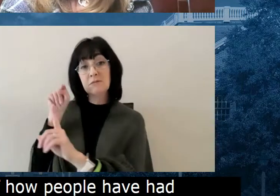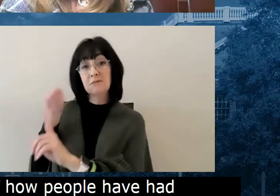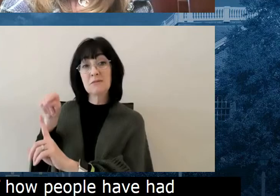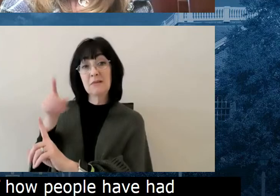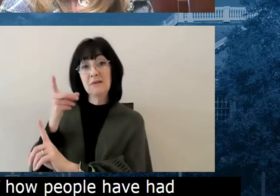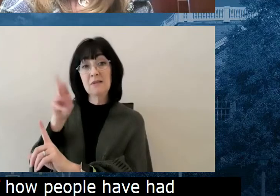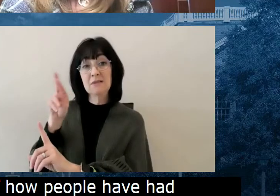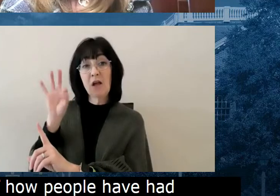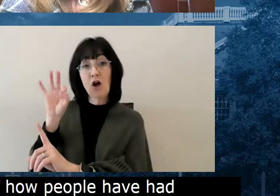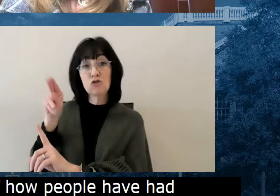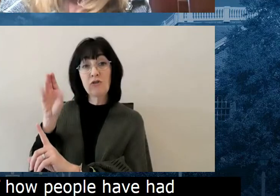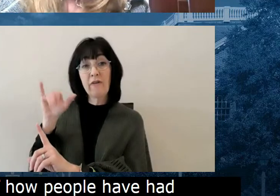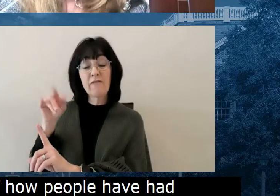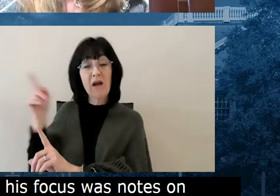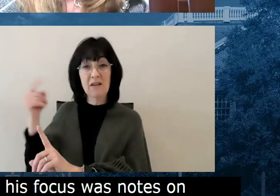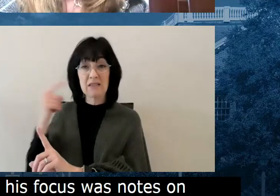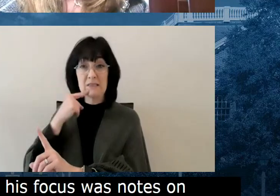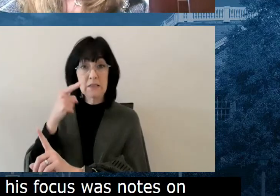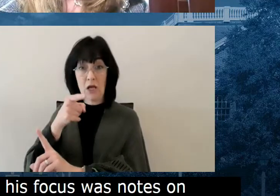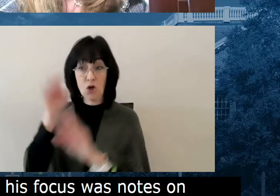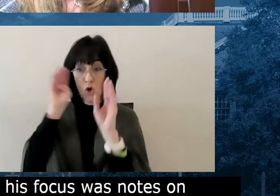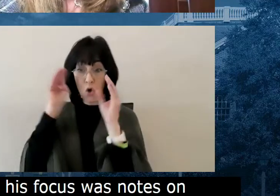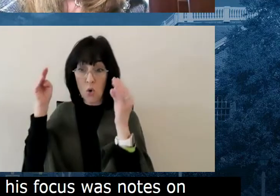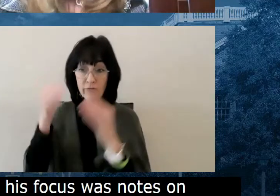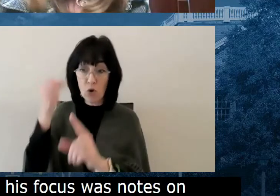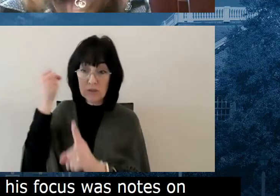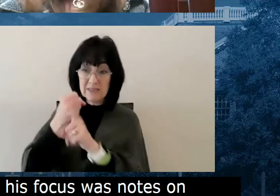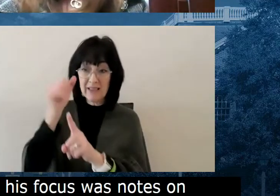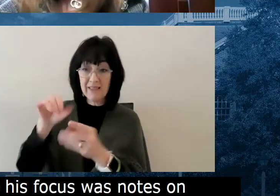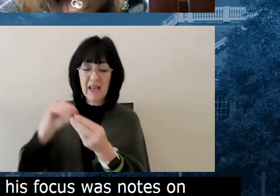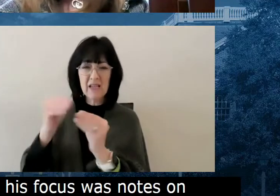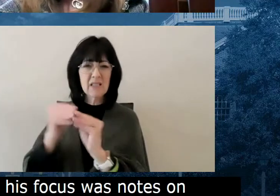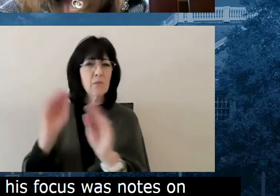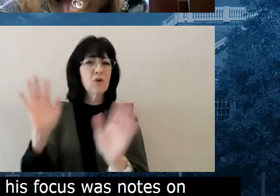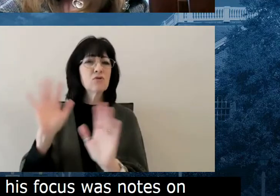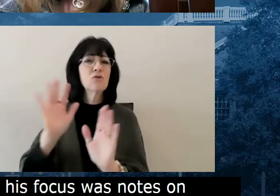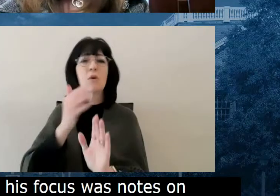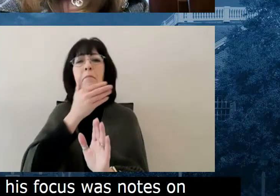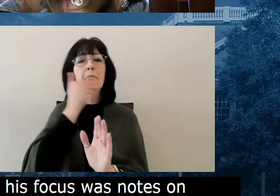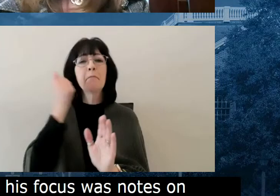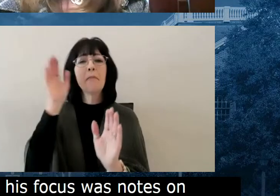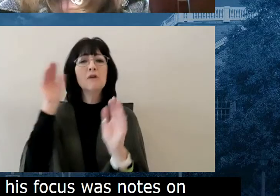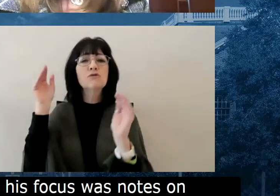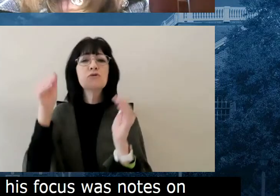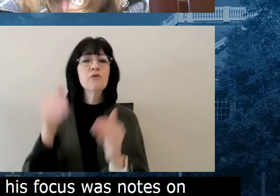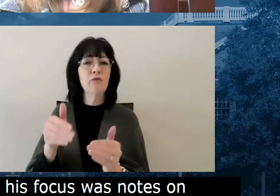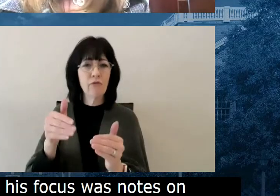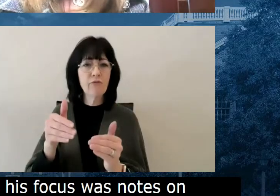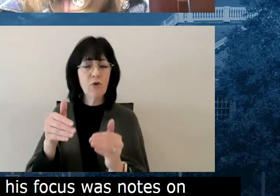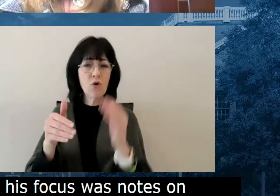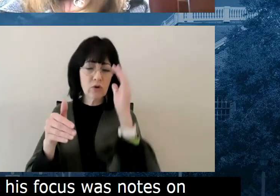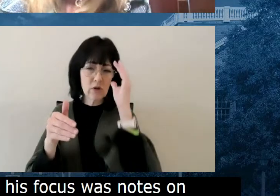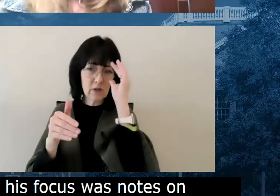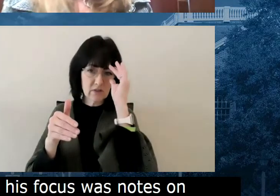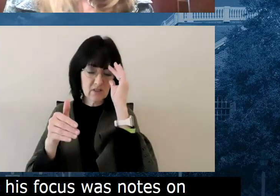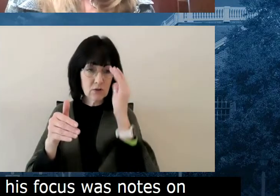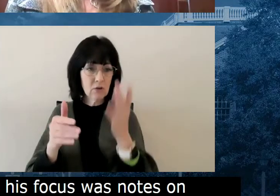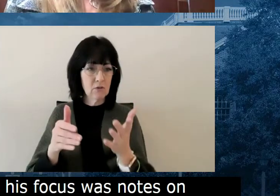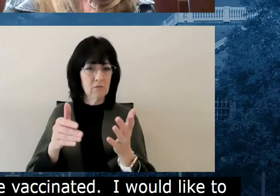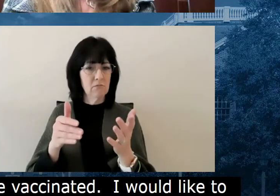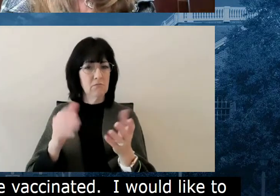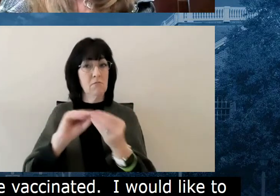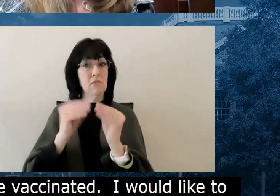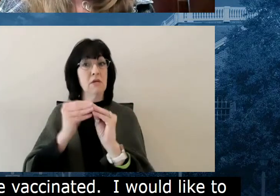your people vaccinated. And that's really our message, whether it's, I'd like to have more than 70%. We didn't want to make